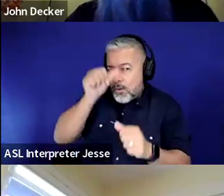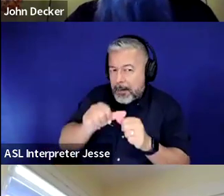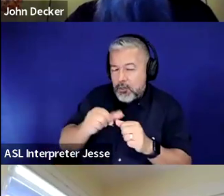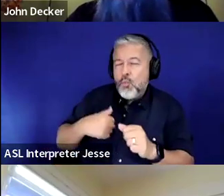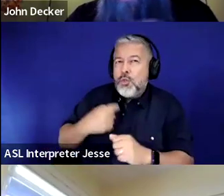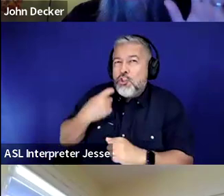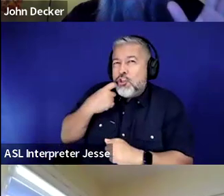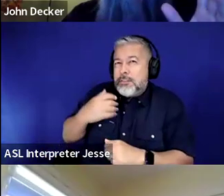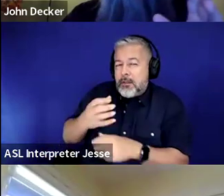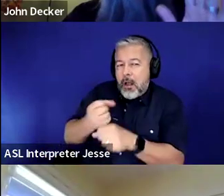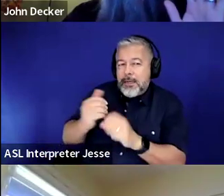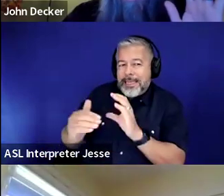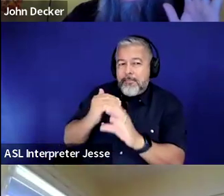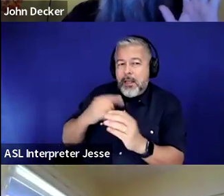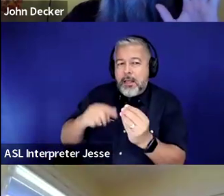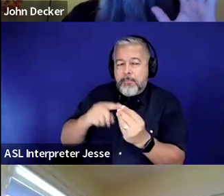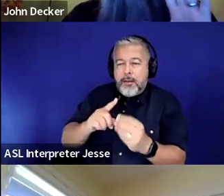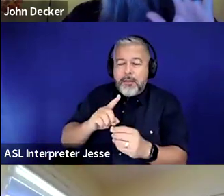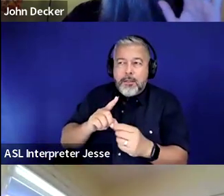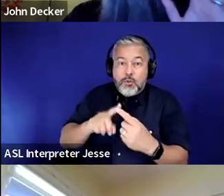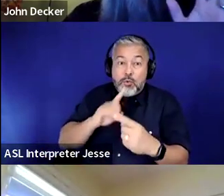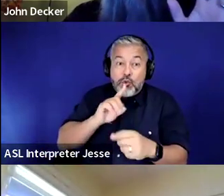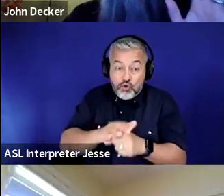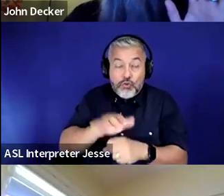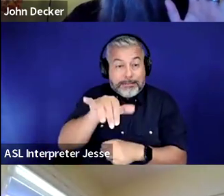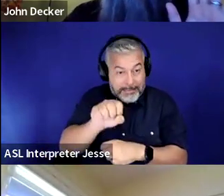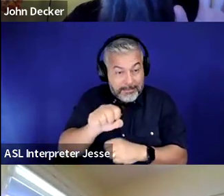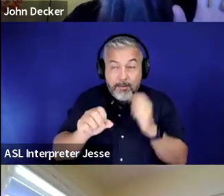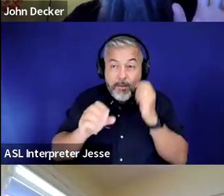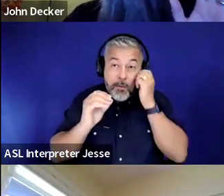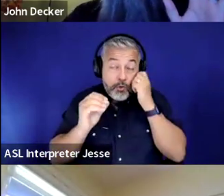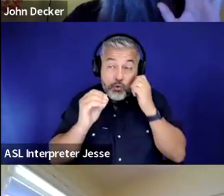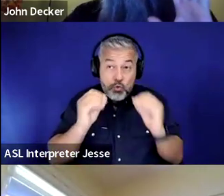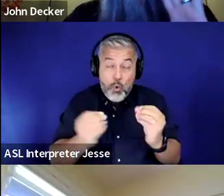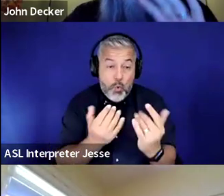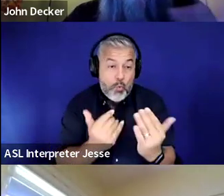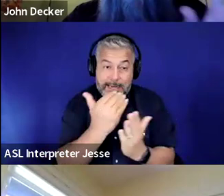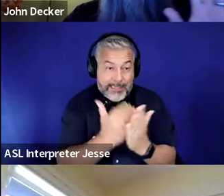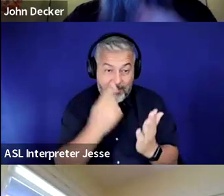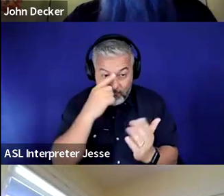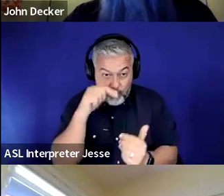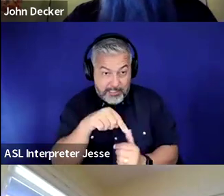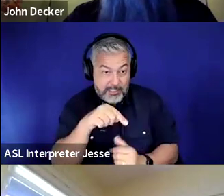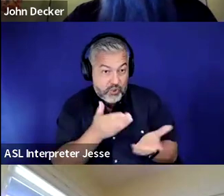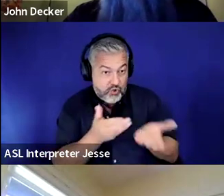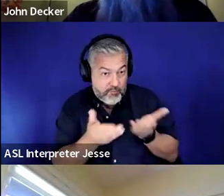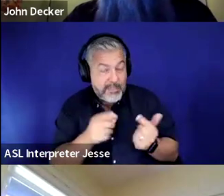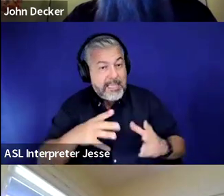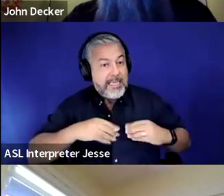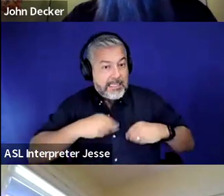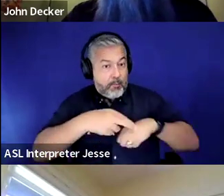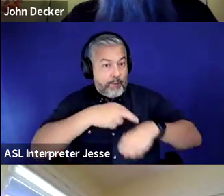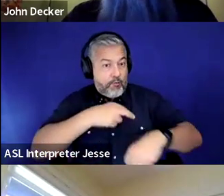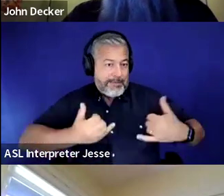had recently about ensuring that, yes, there is no wait list for this service. They are accepting referrals.